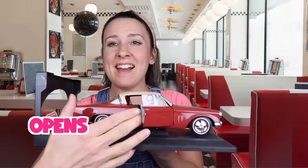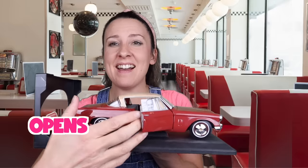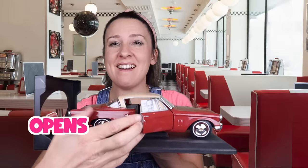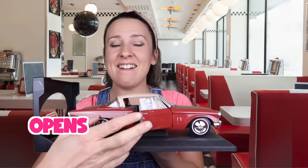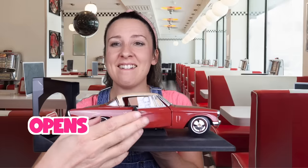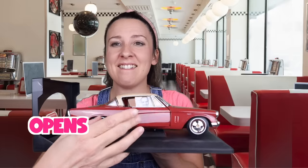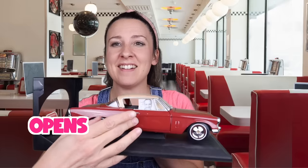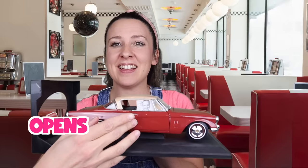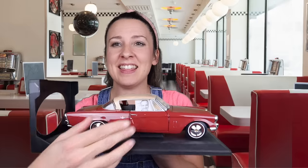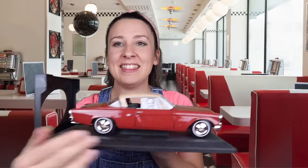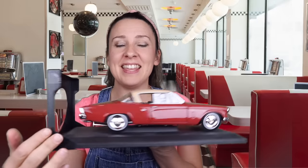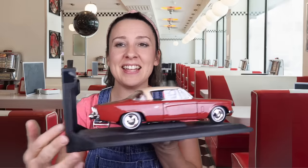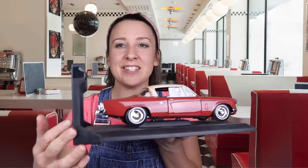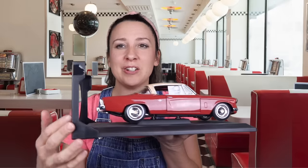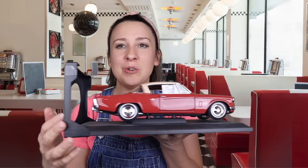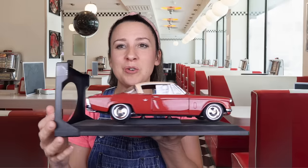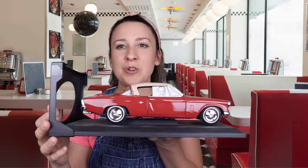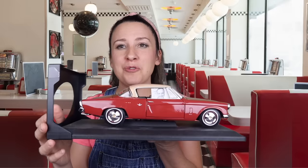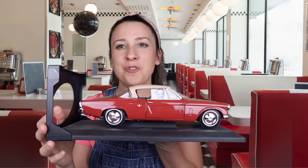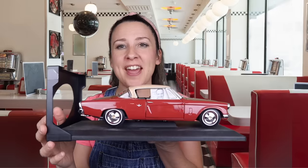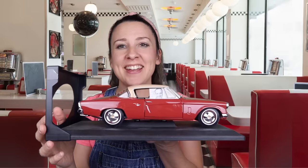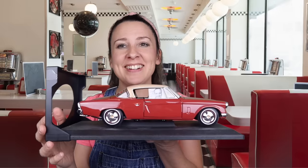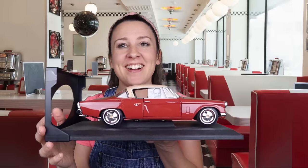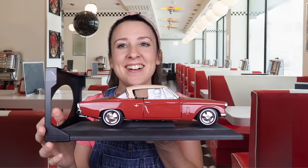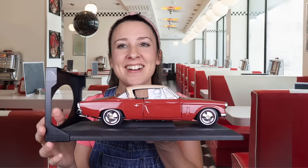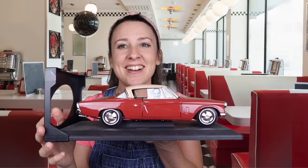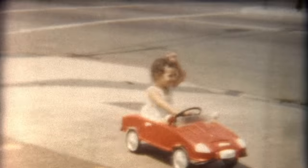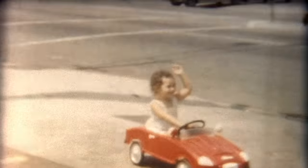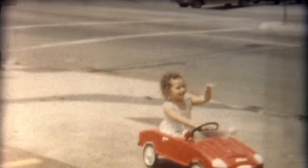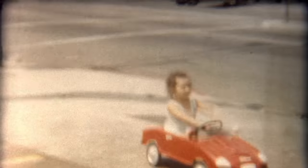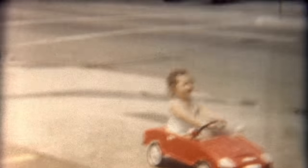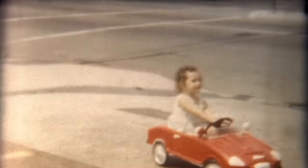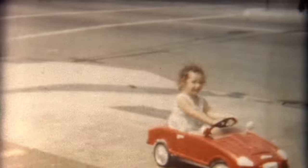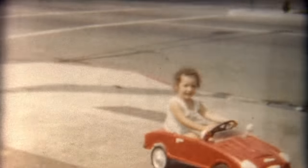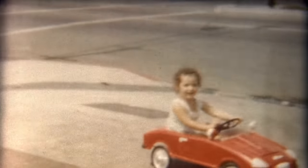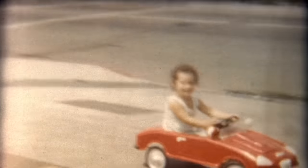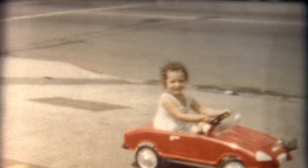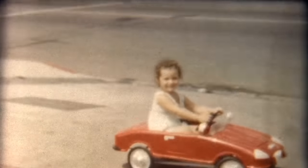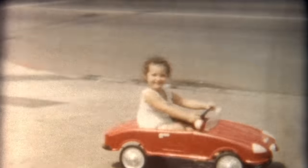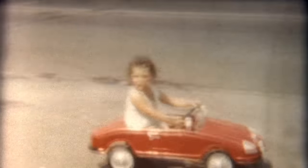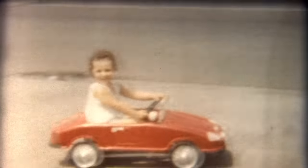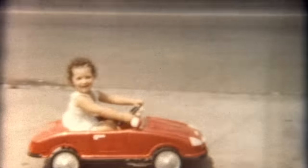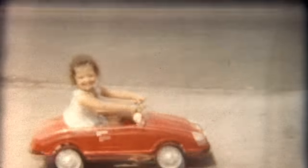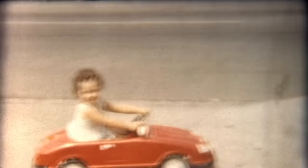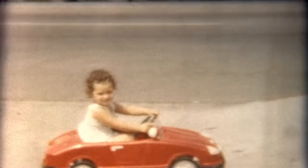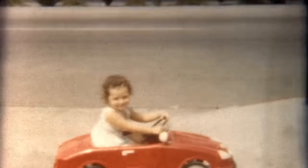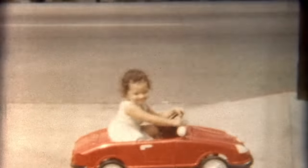Wow! That's a cool red car!